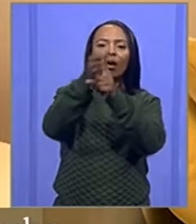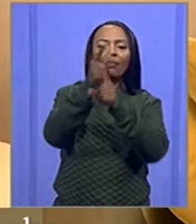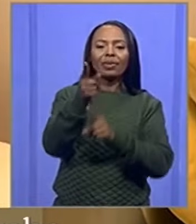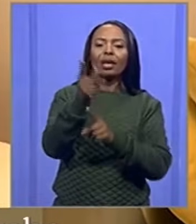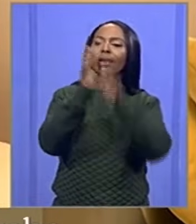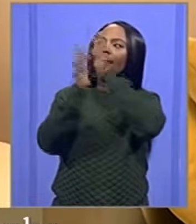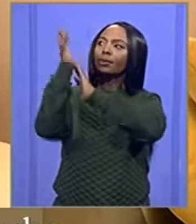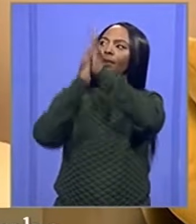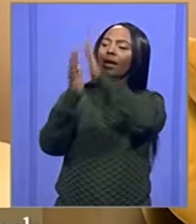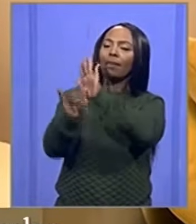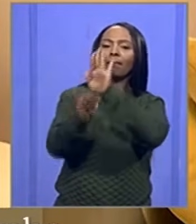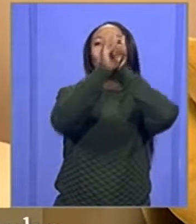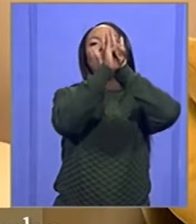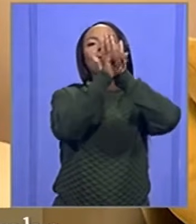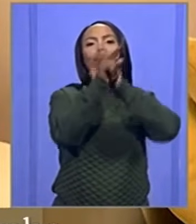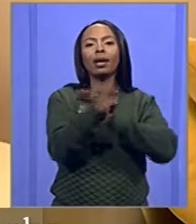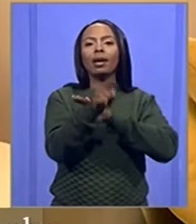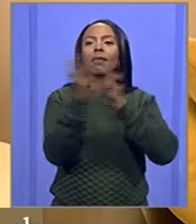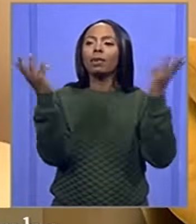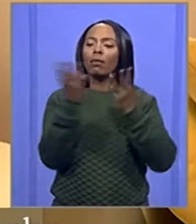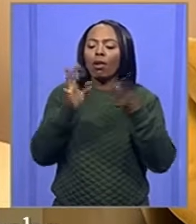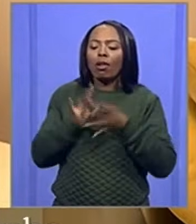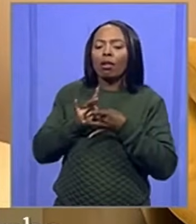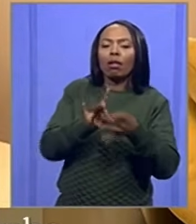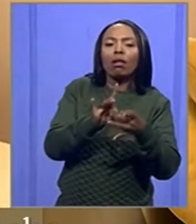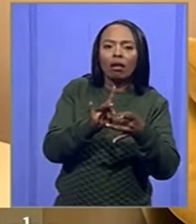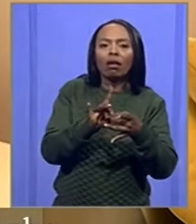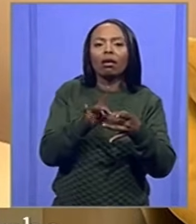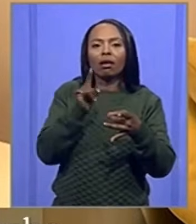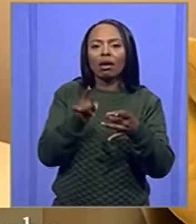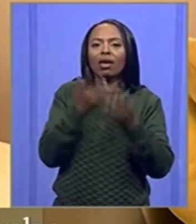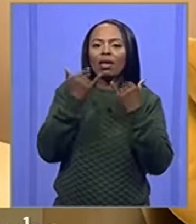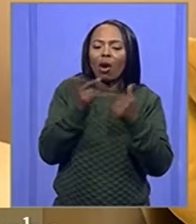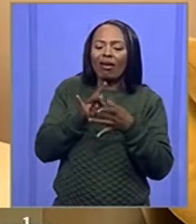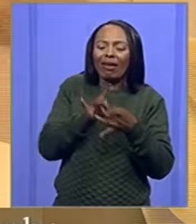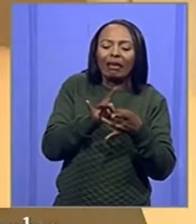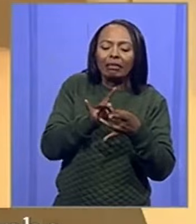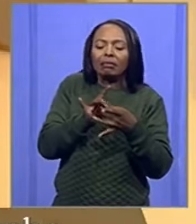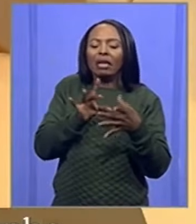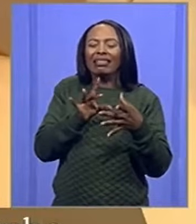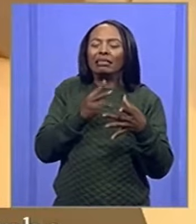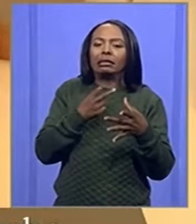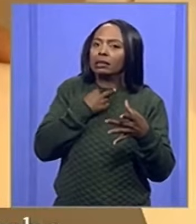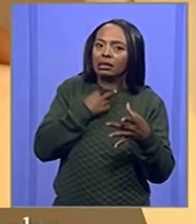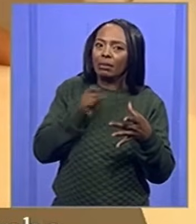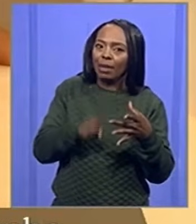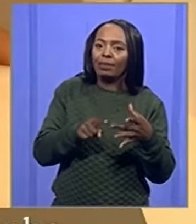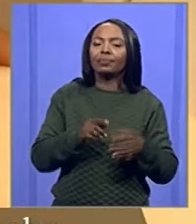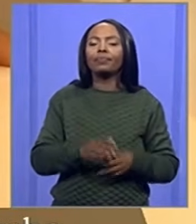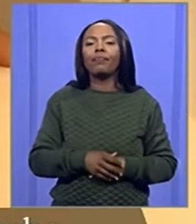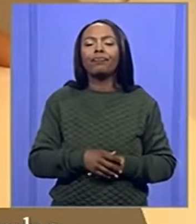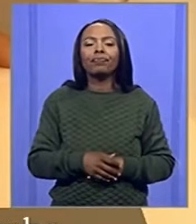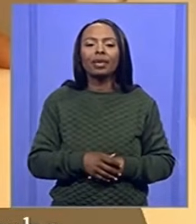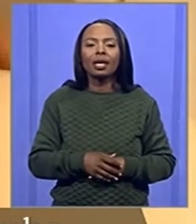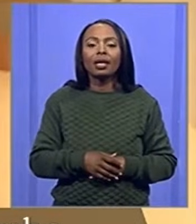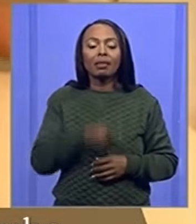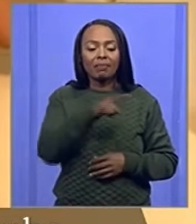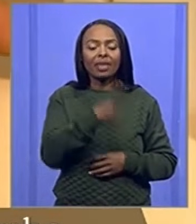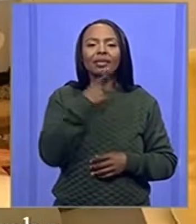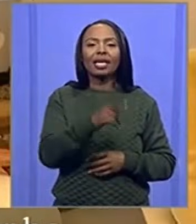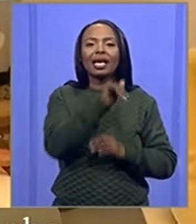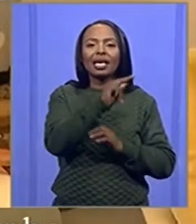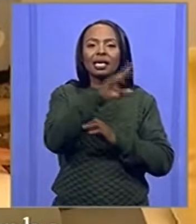historical identity loyalties refuse to go away. Gape Kondlo a re ANC ga ine kgona go